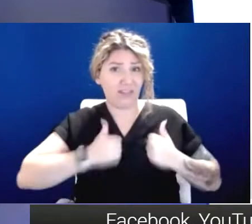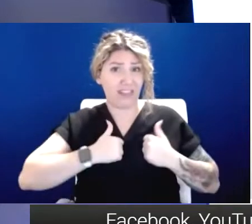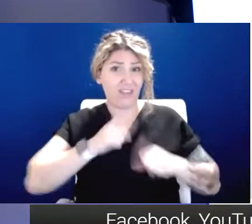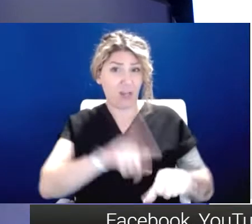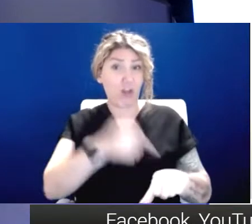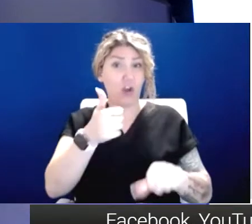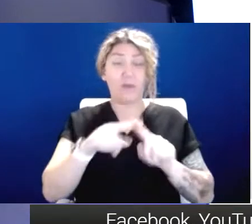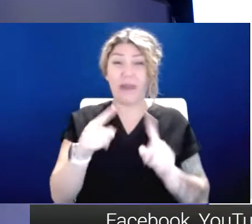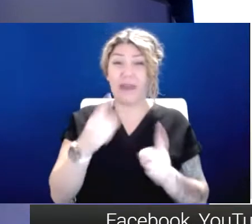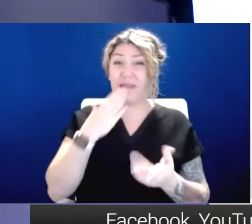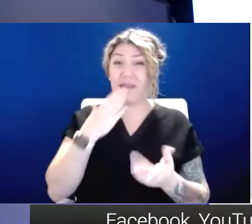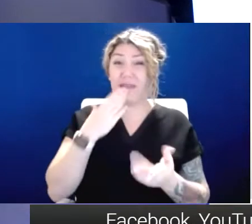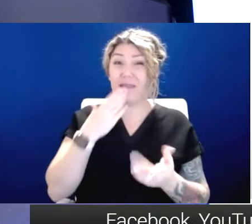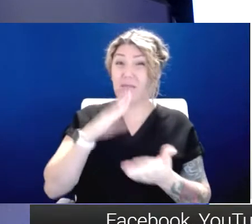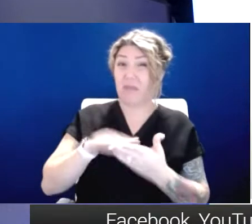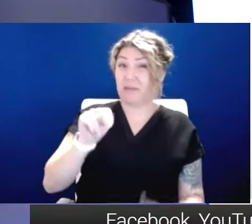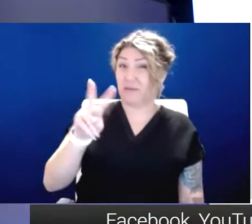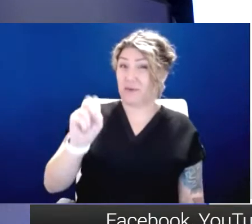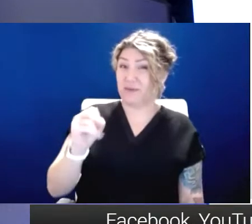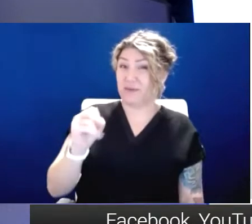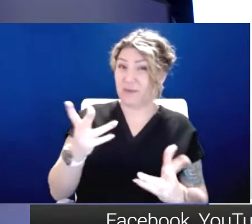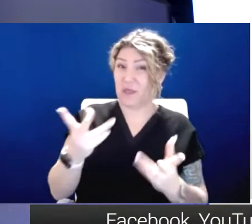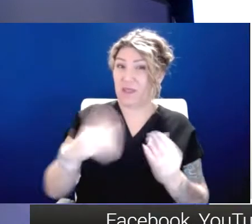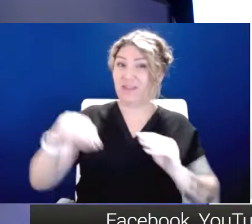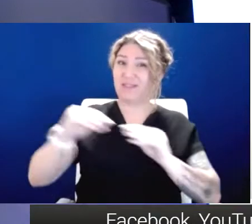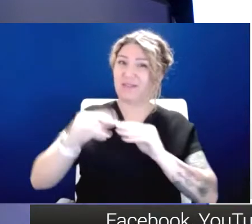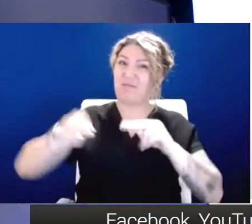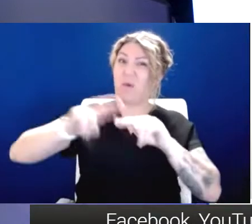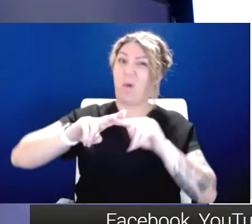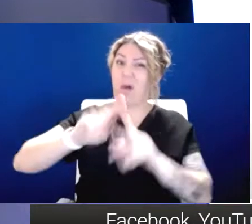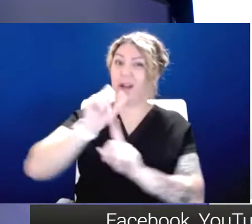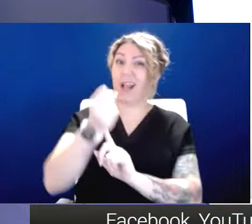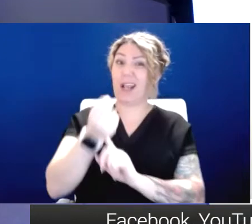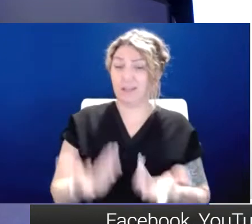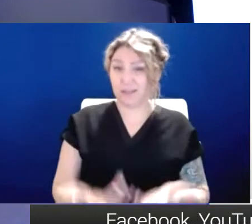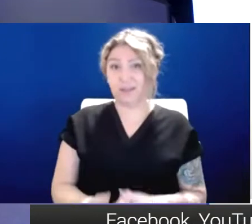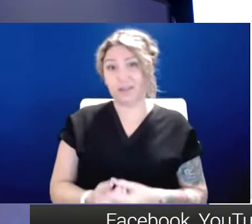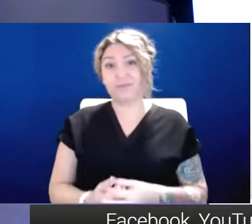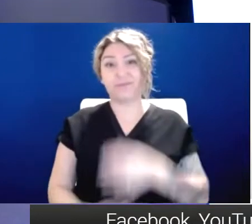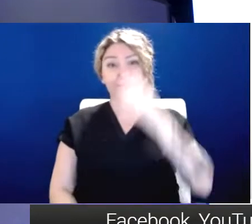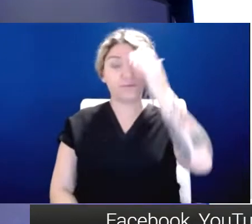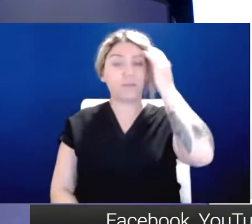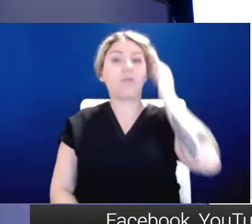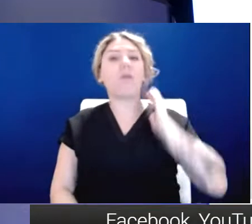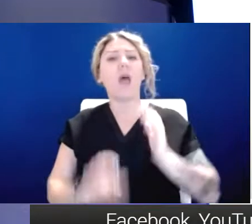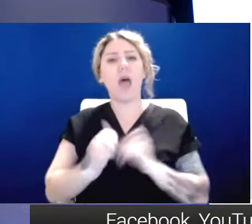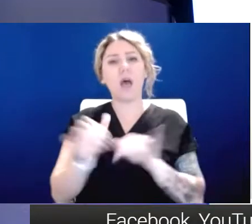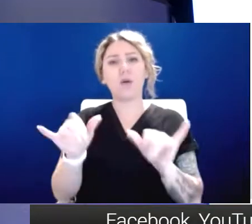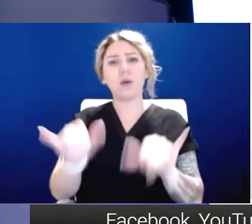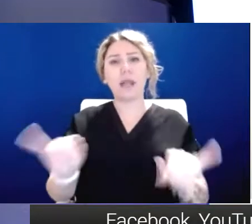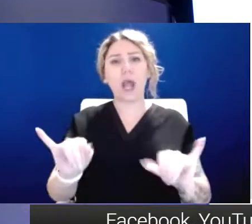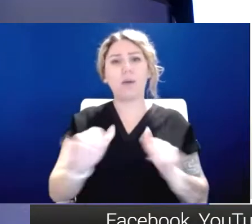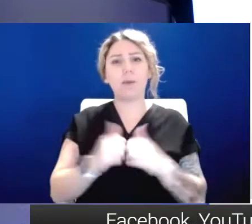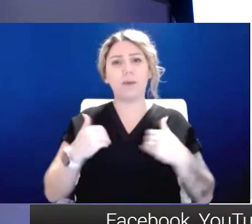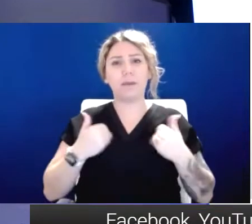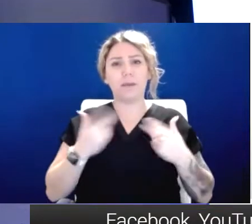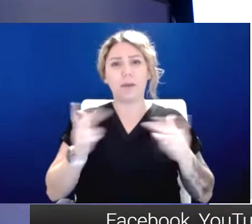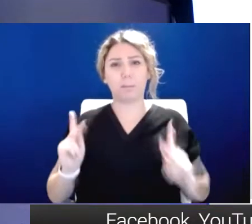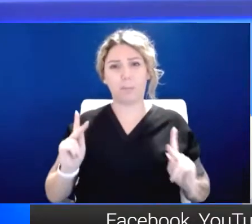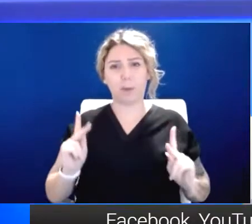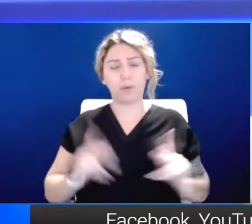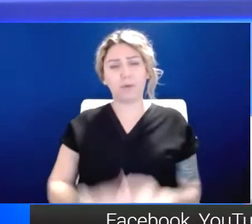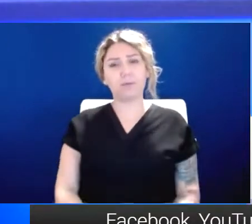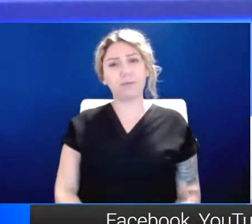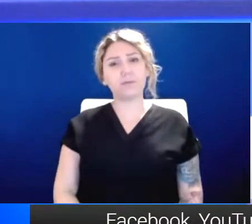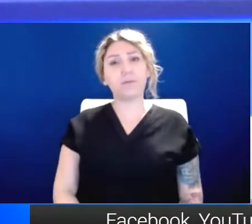more Parkinson's cases, correct? That's correct. That's the correlation. How common is it, though, in younger people? Well, younger